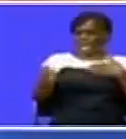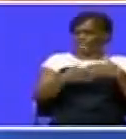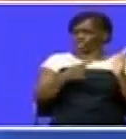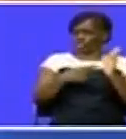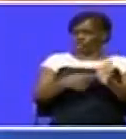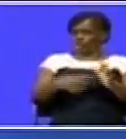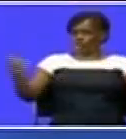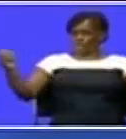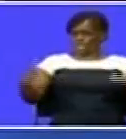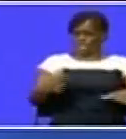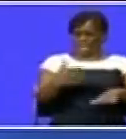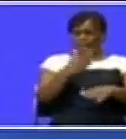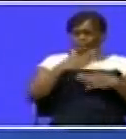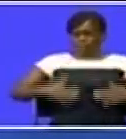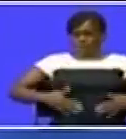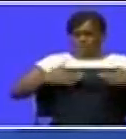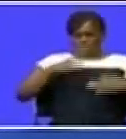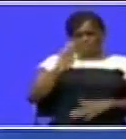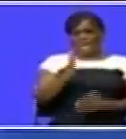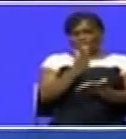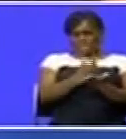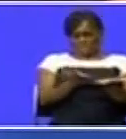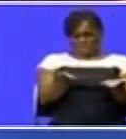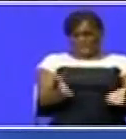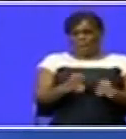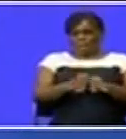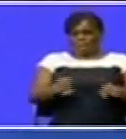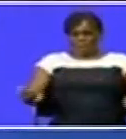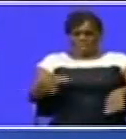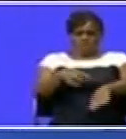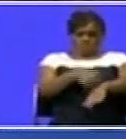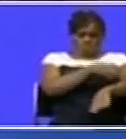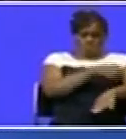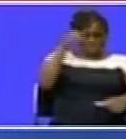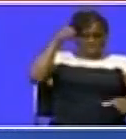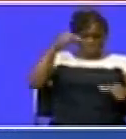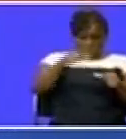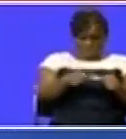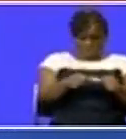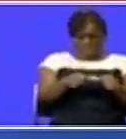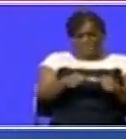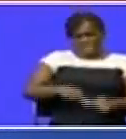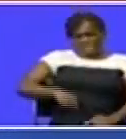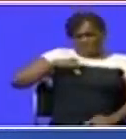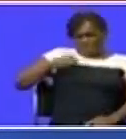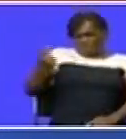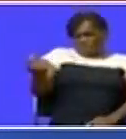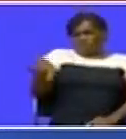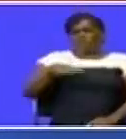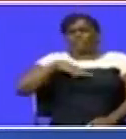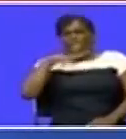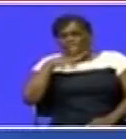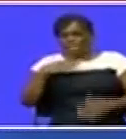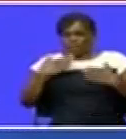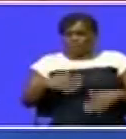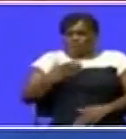injuries strewn across his body. Some that have now become permanent, a reminder of the escape from death. Those who have attacked